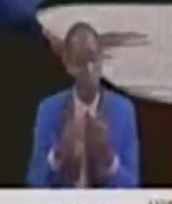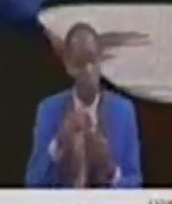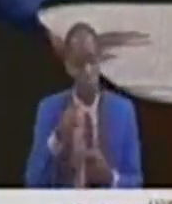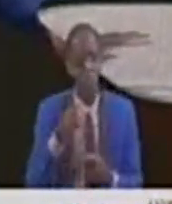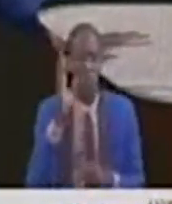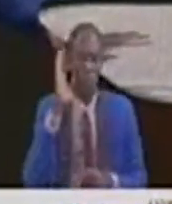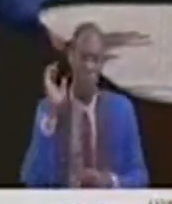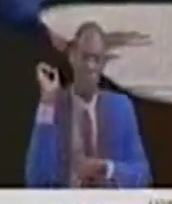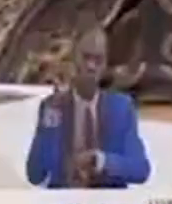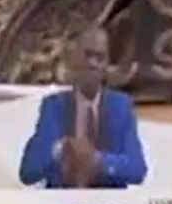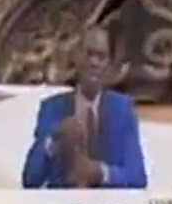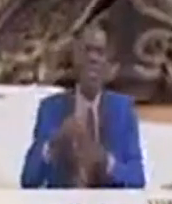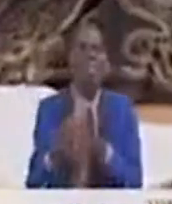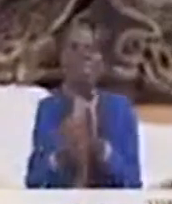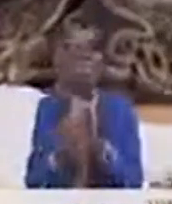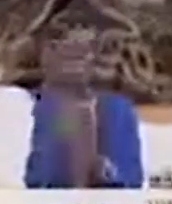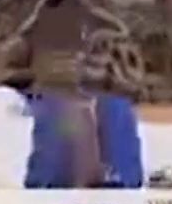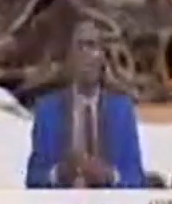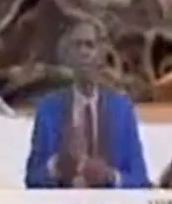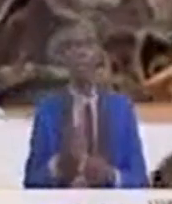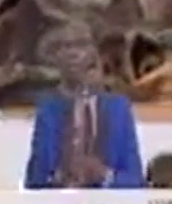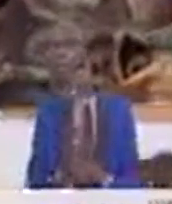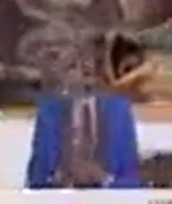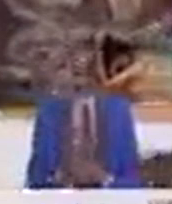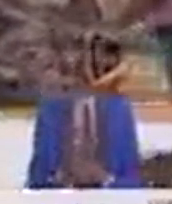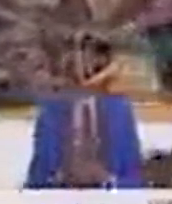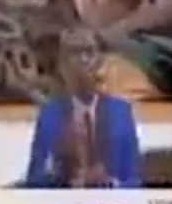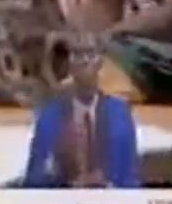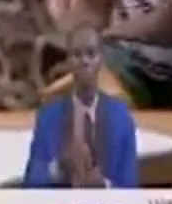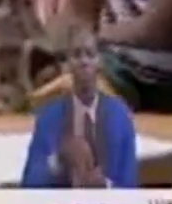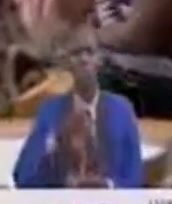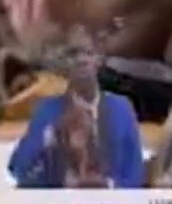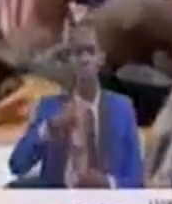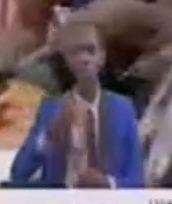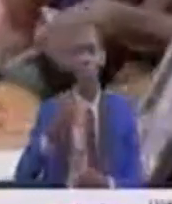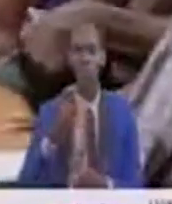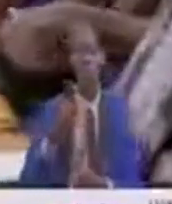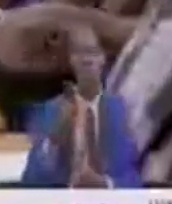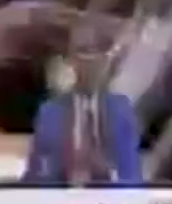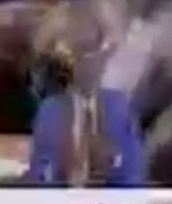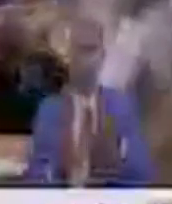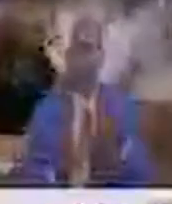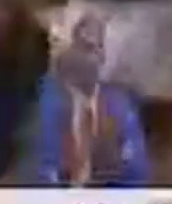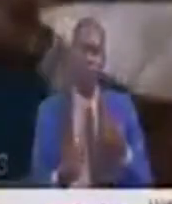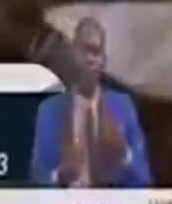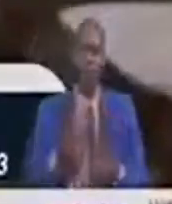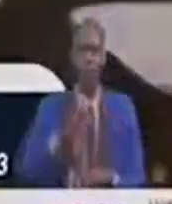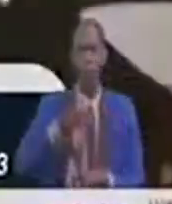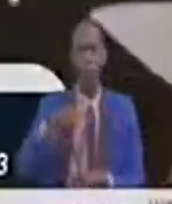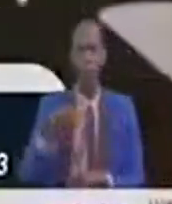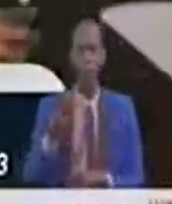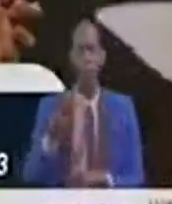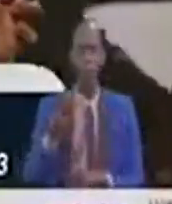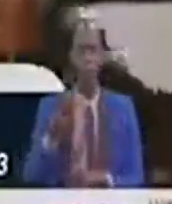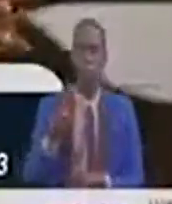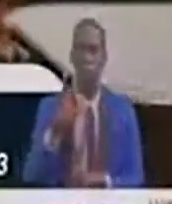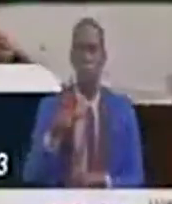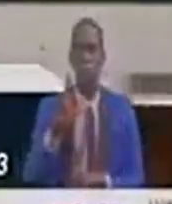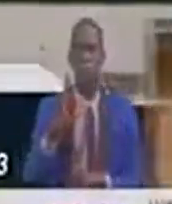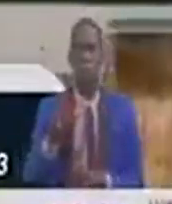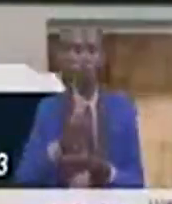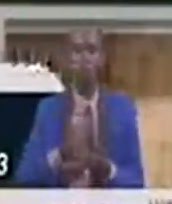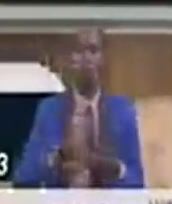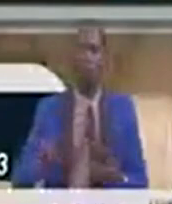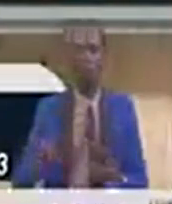overcome in Jesus' name. In Job chapter 31, reading from verse 33, if